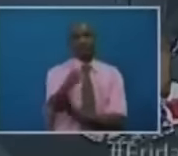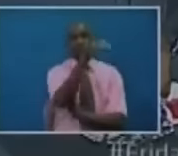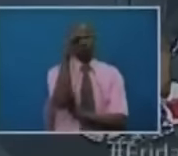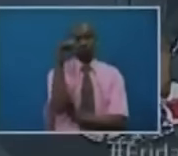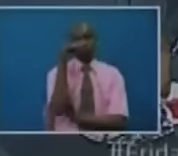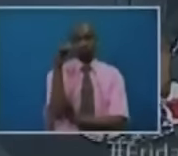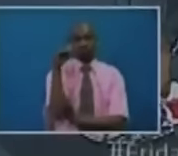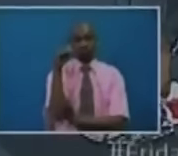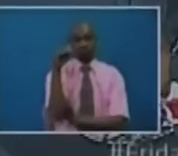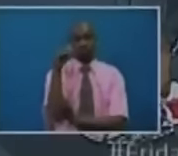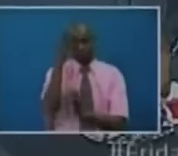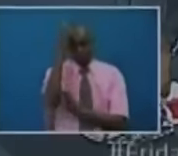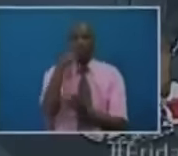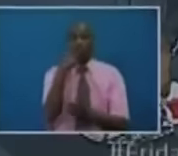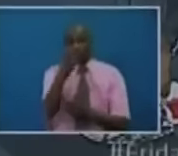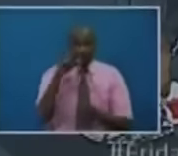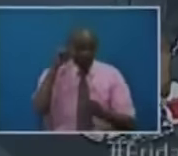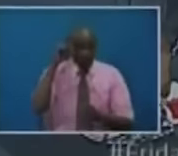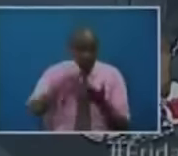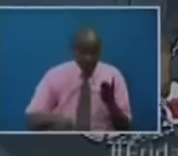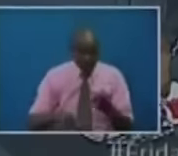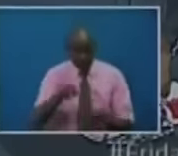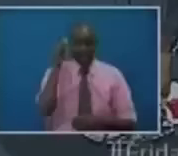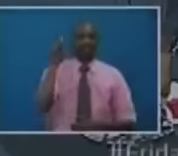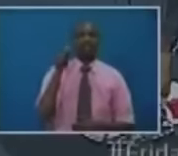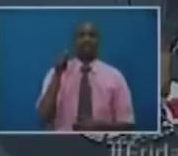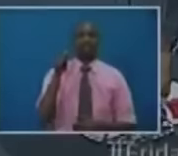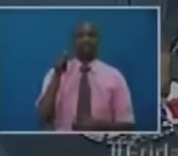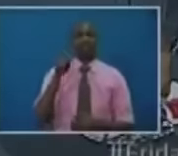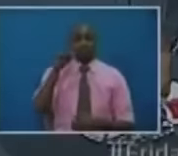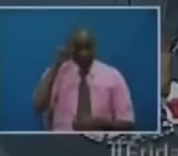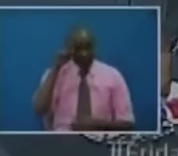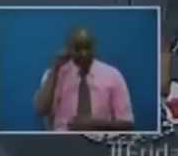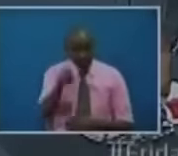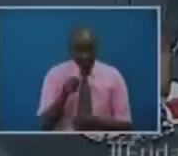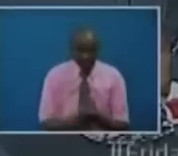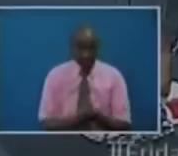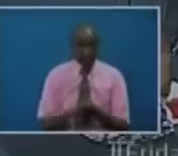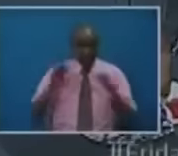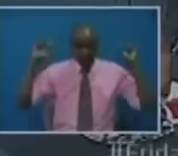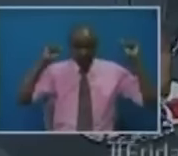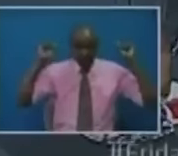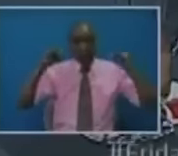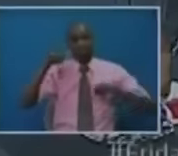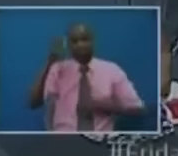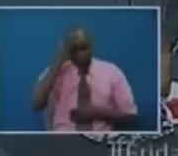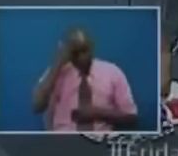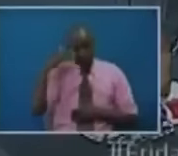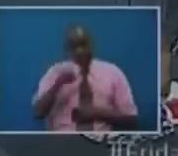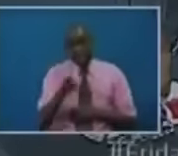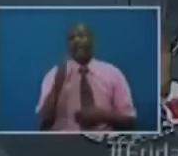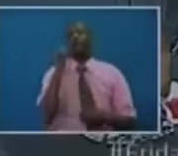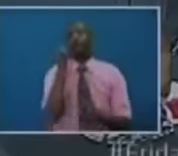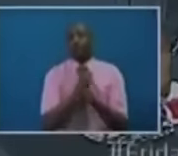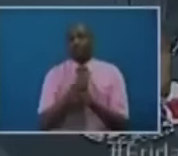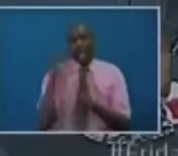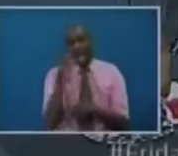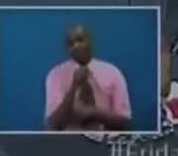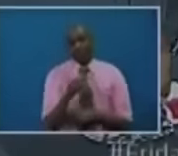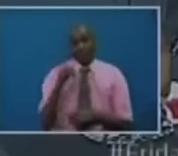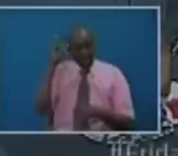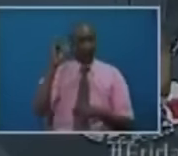snake. And God told Moses, pick it. Moses was a shepherd. He knows what the snake does to the cows.